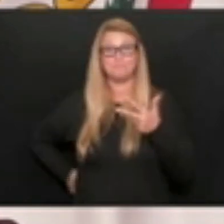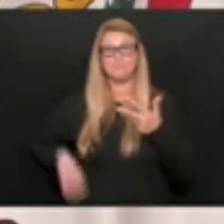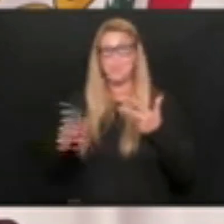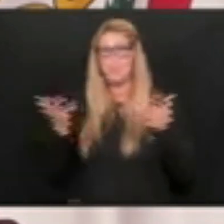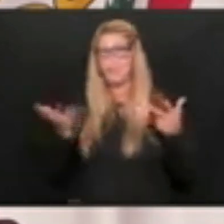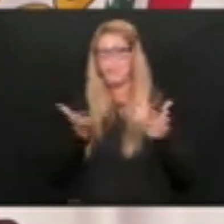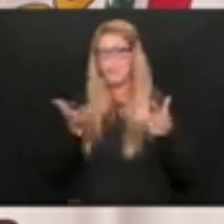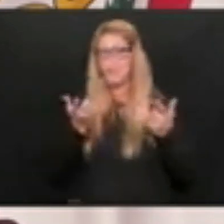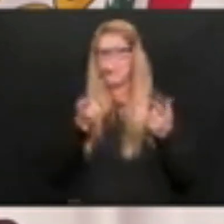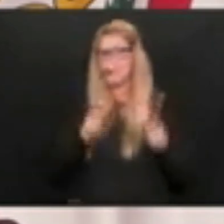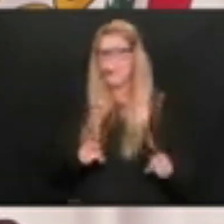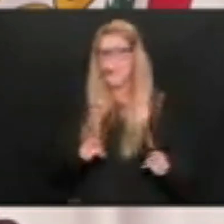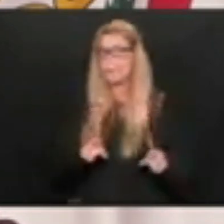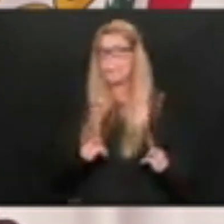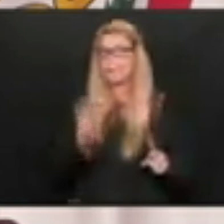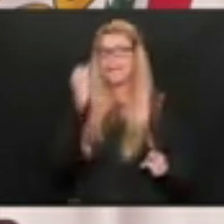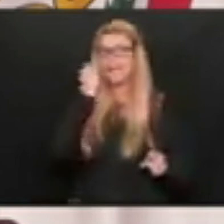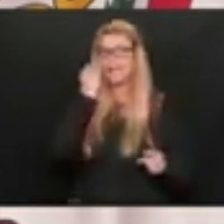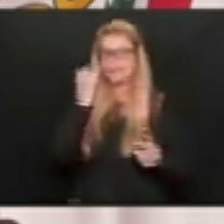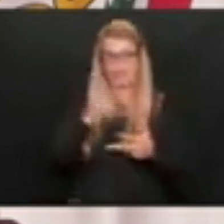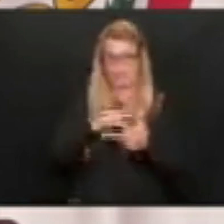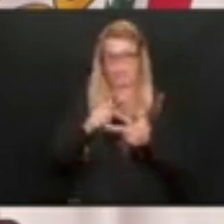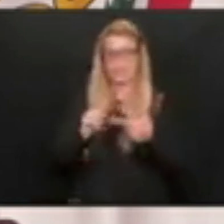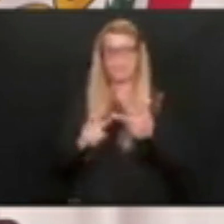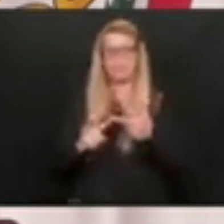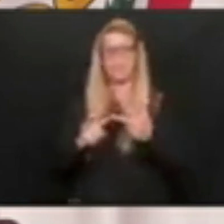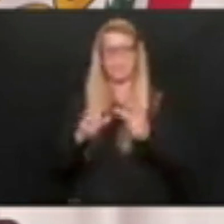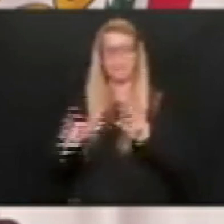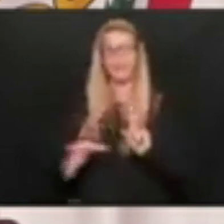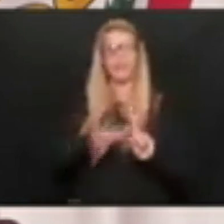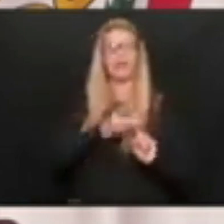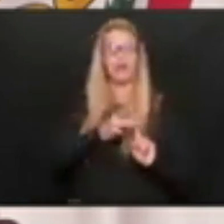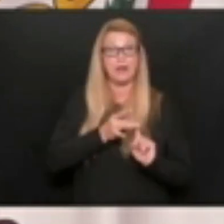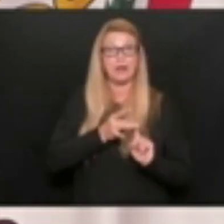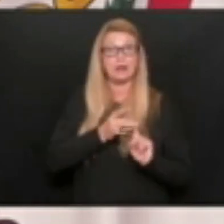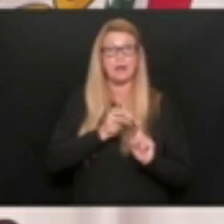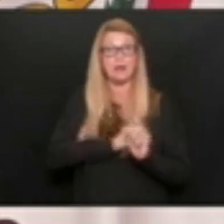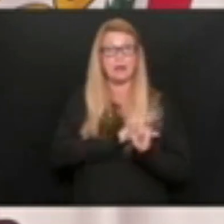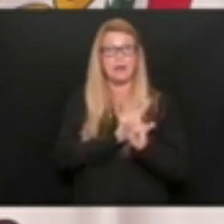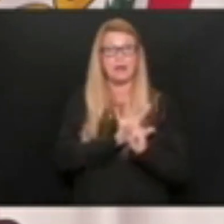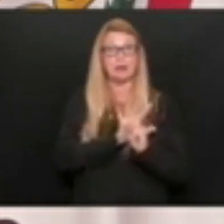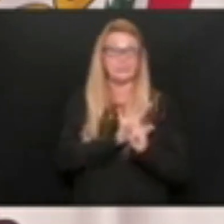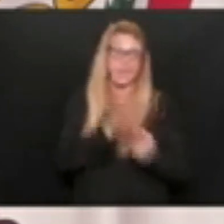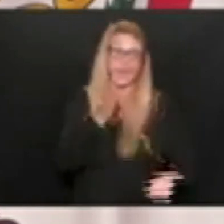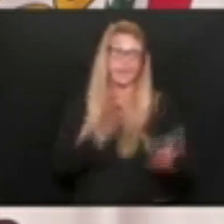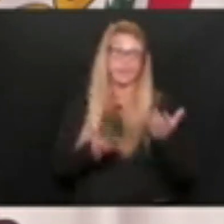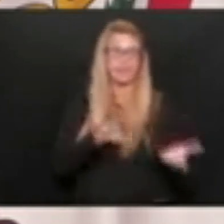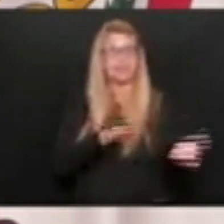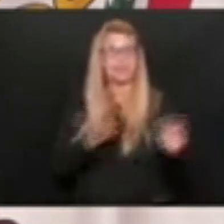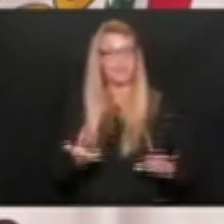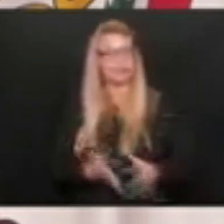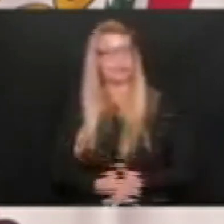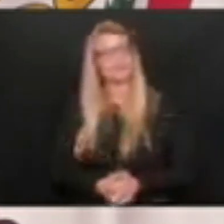likelihood that one of us would have gotten this? What's the likelihood that one of us may very well have not made it?